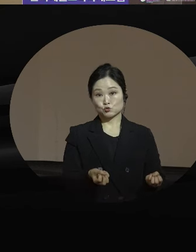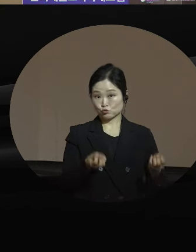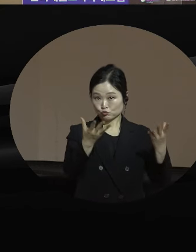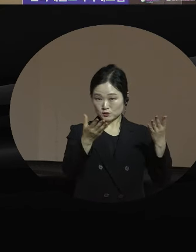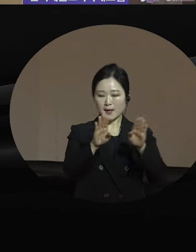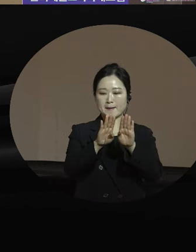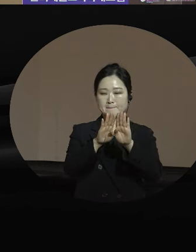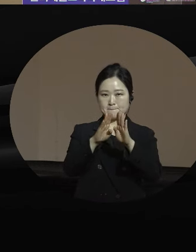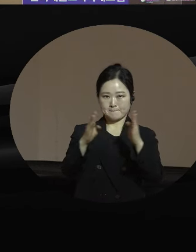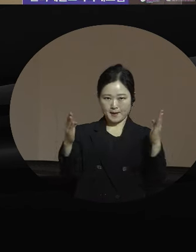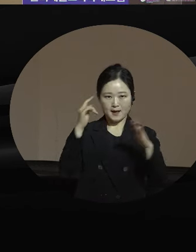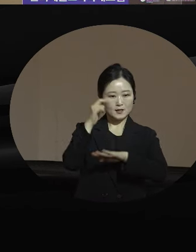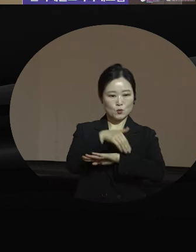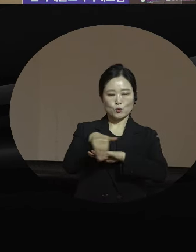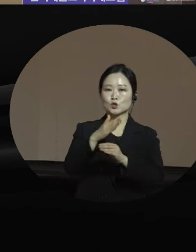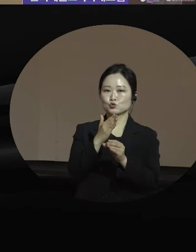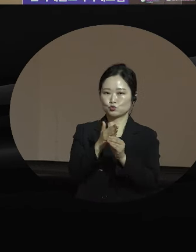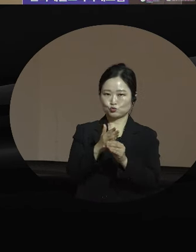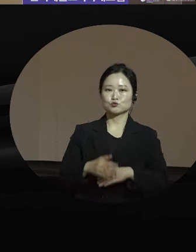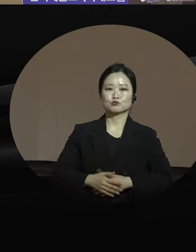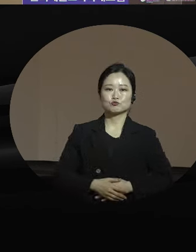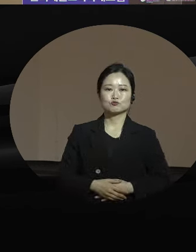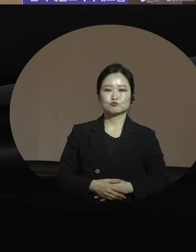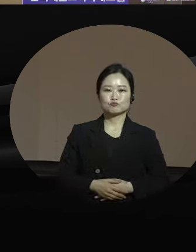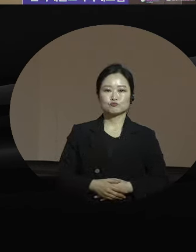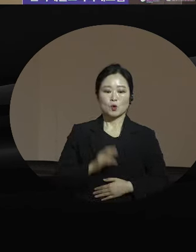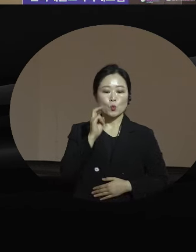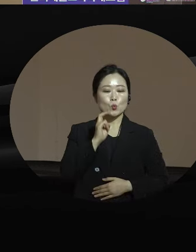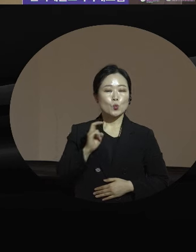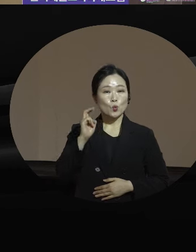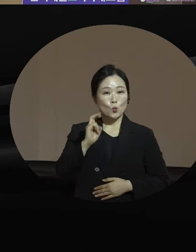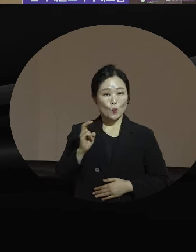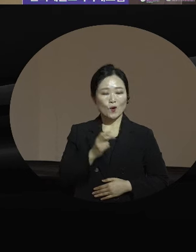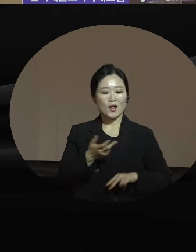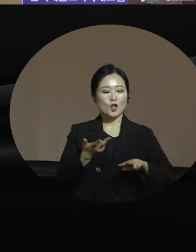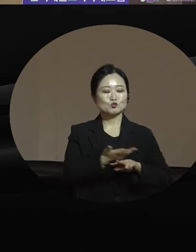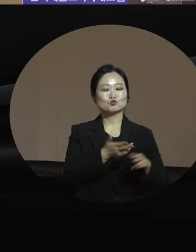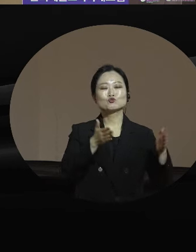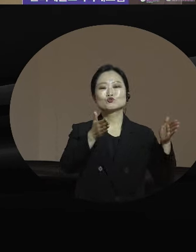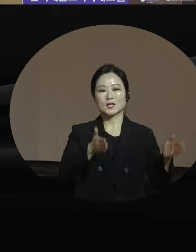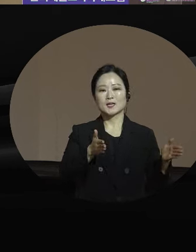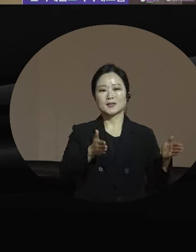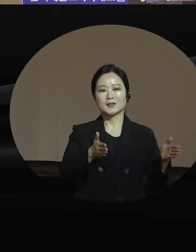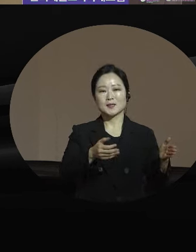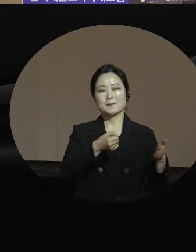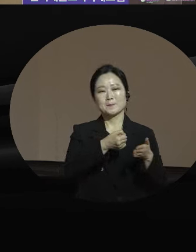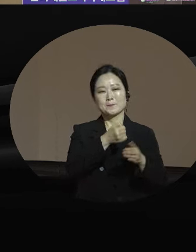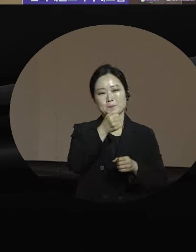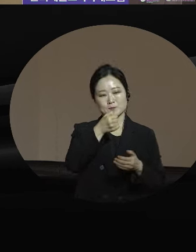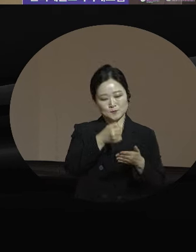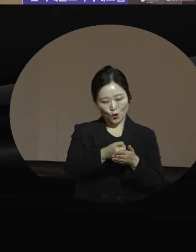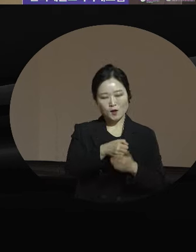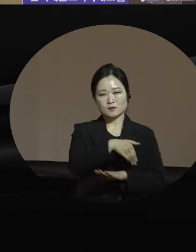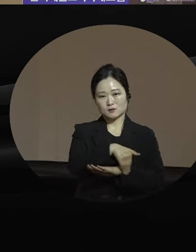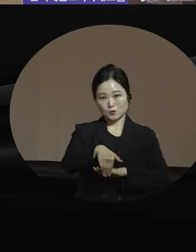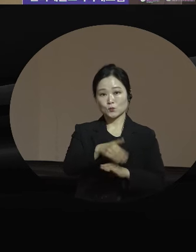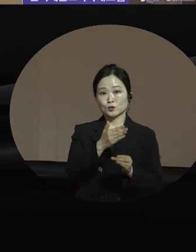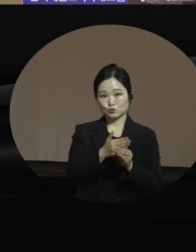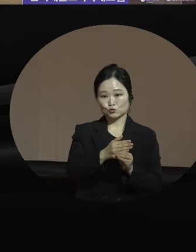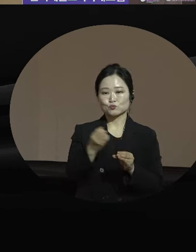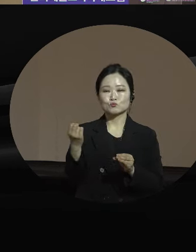Week, and also the we started training 1,000 beginners youth as a